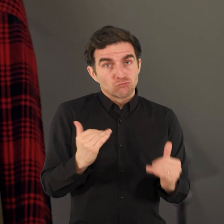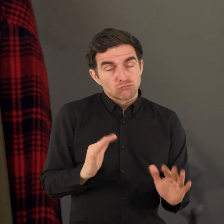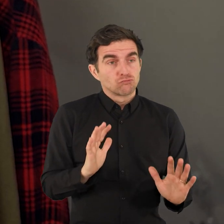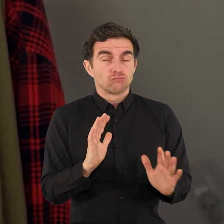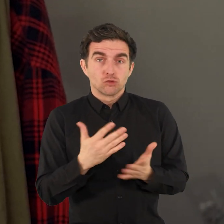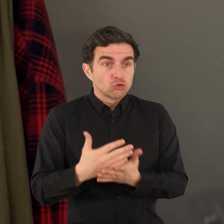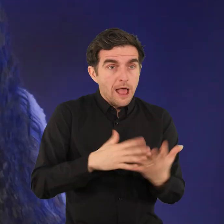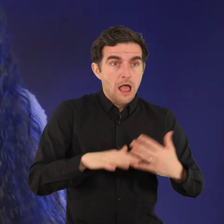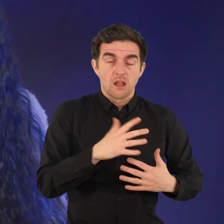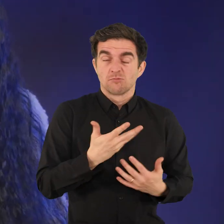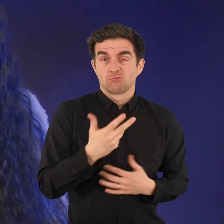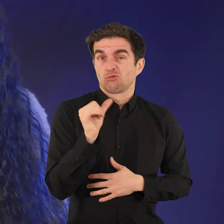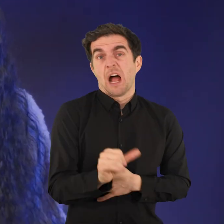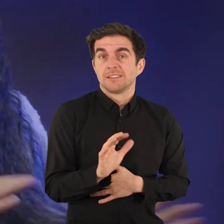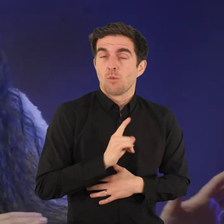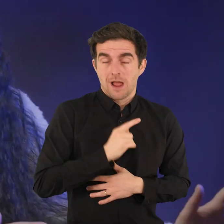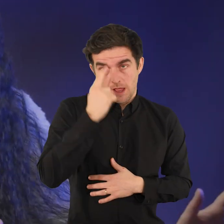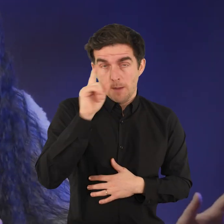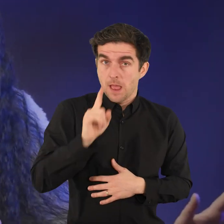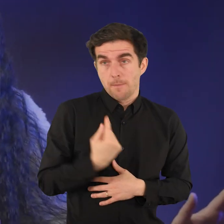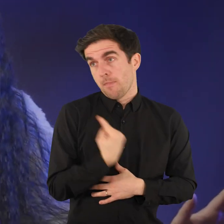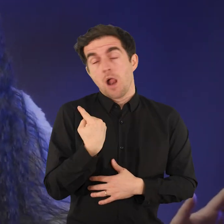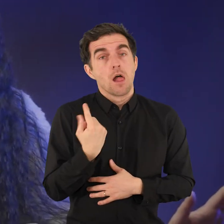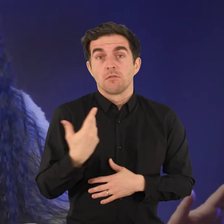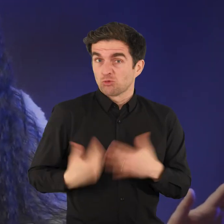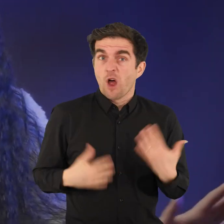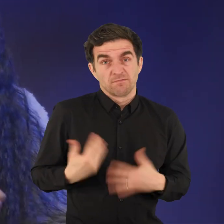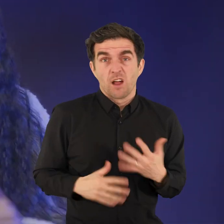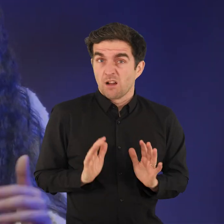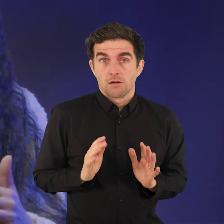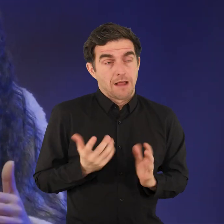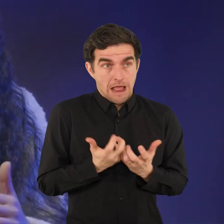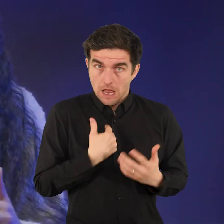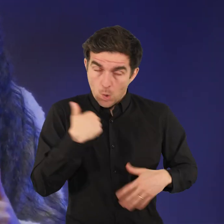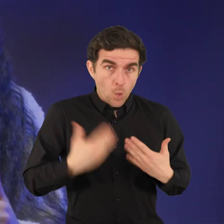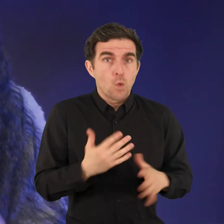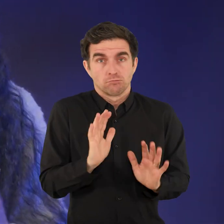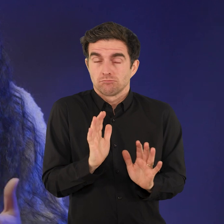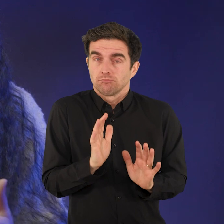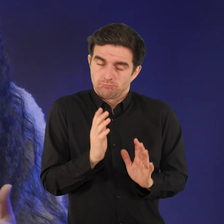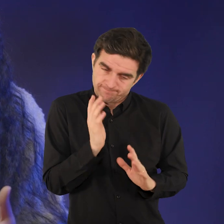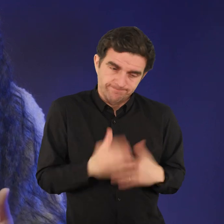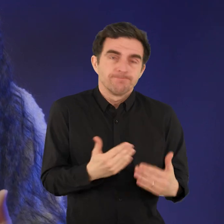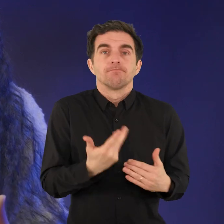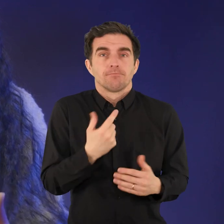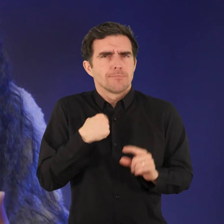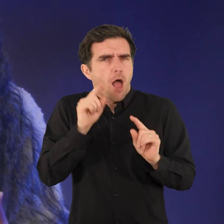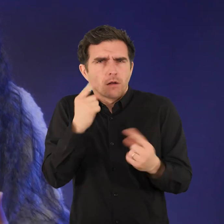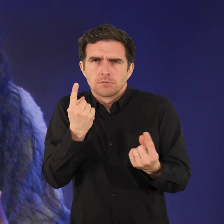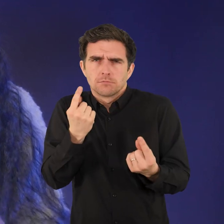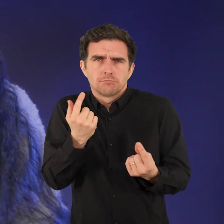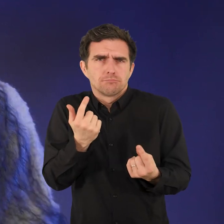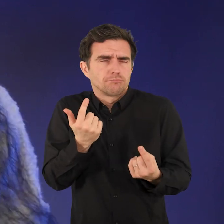luxurious things, because my people suffer. So that's what you go through. You can't really enjoy your life